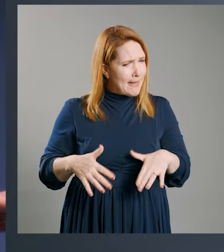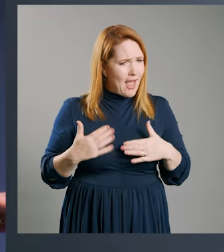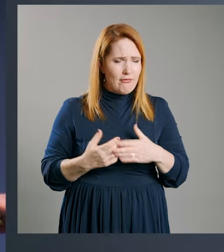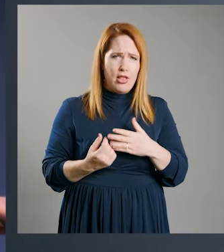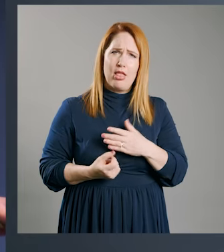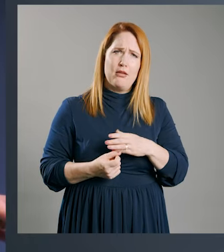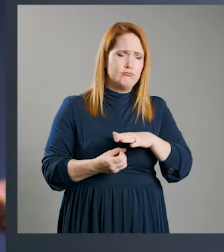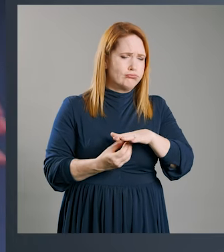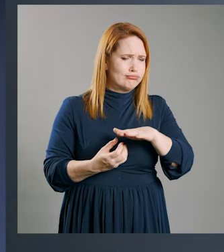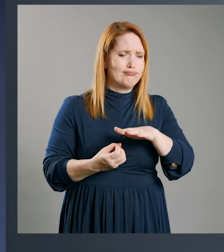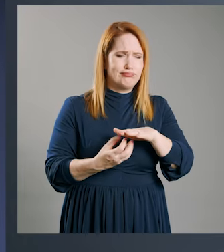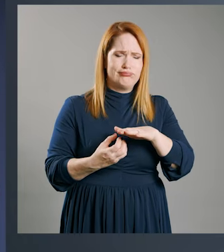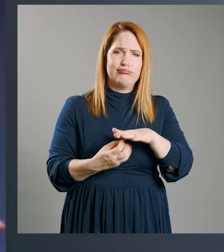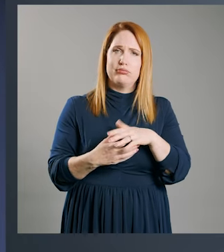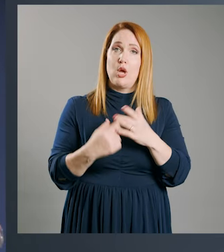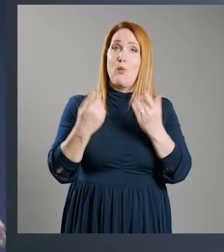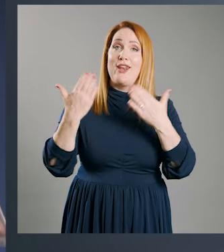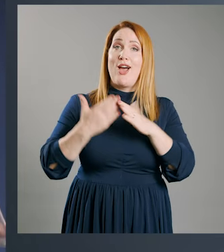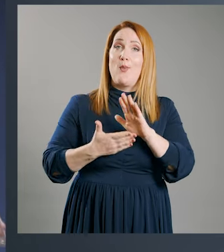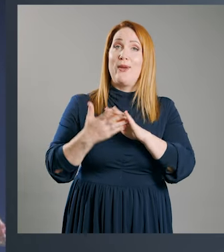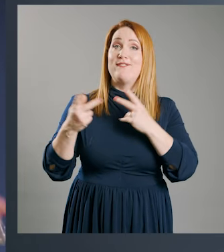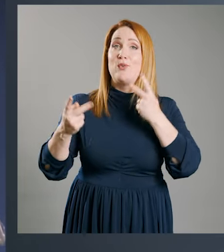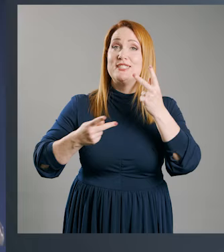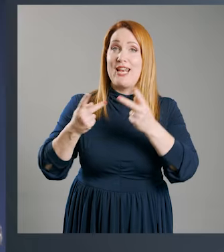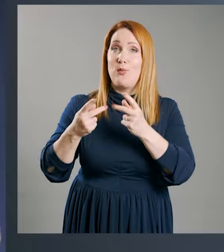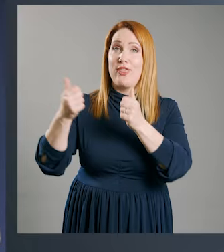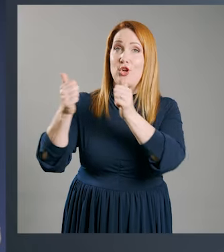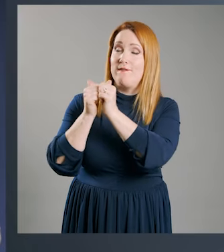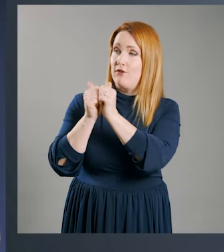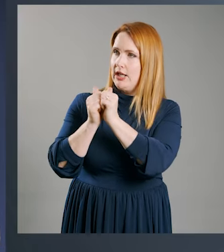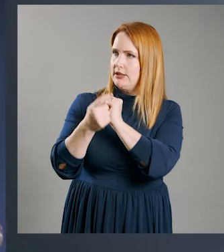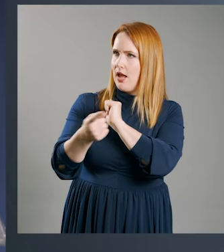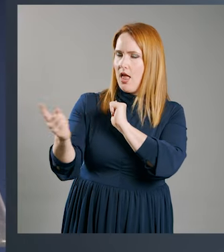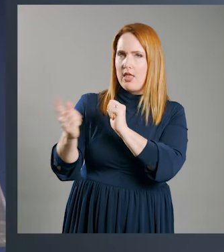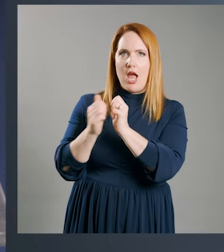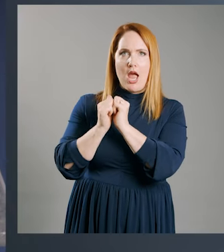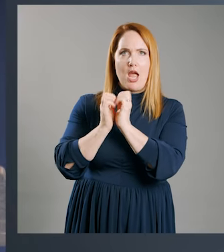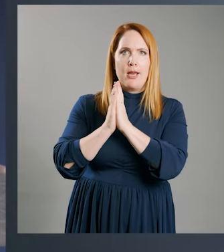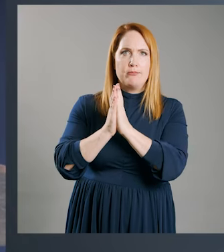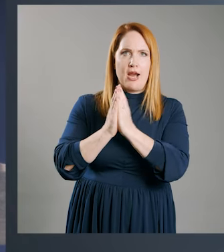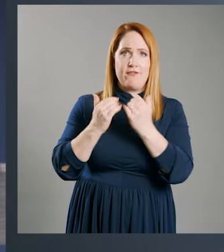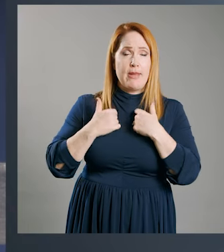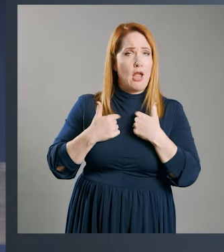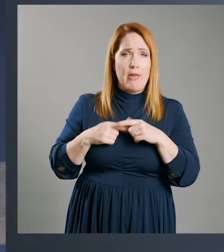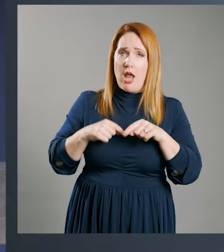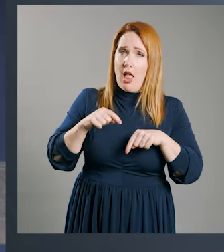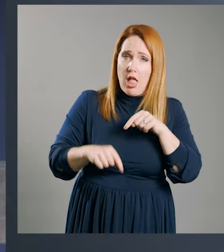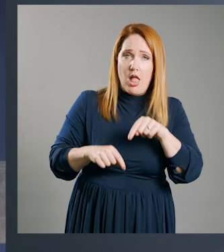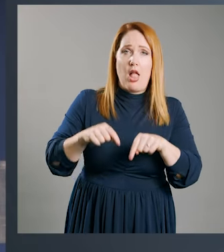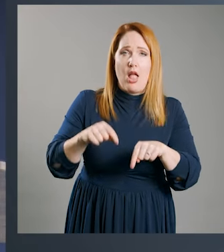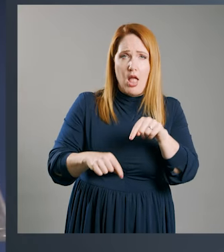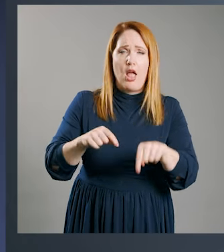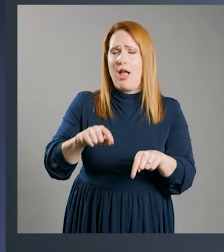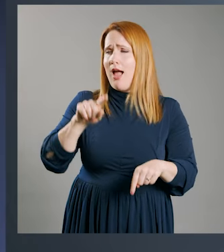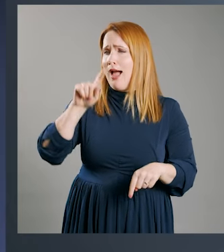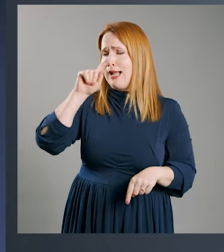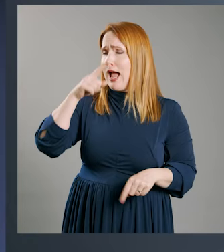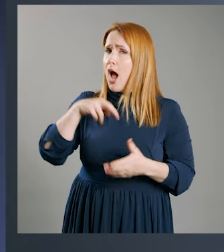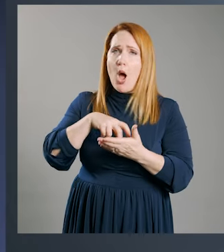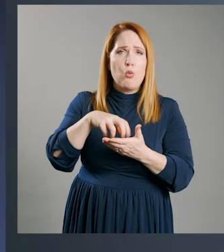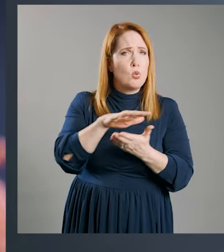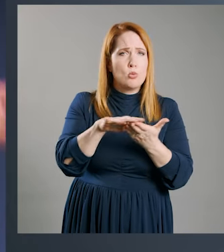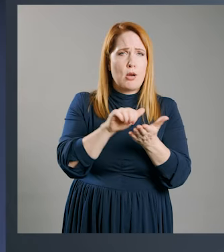in so much pain. And we went out for dinner one night with some good friends of ours, and they prayed for us. I was hobbling. I couldn't put